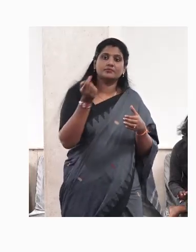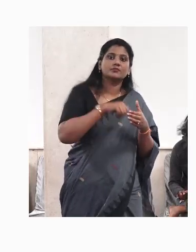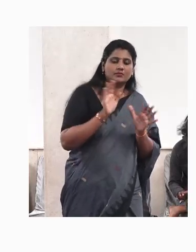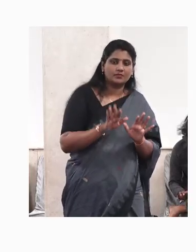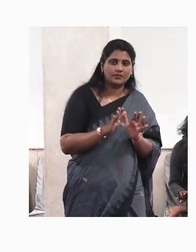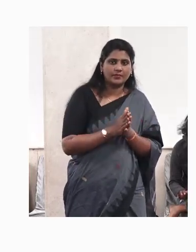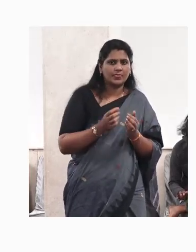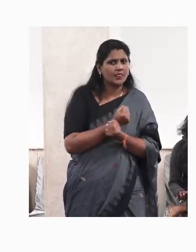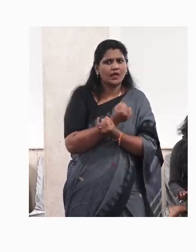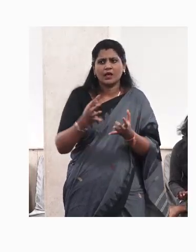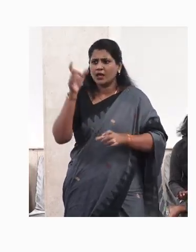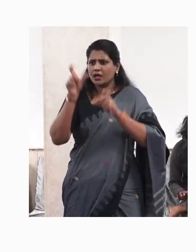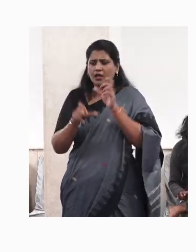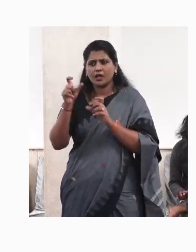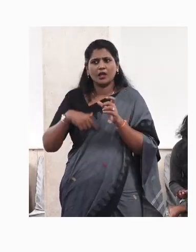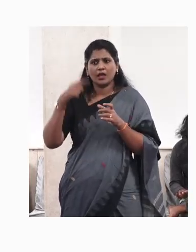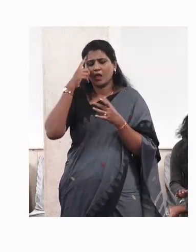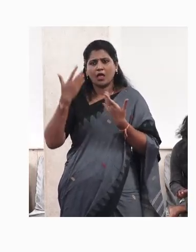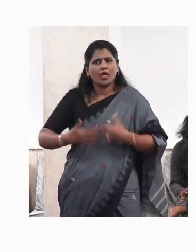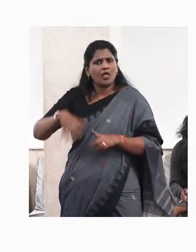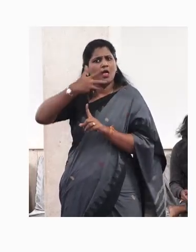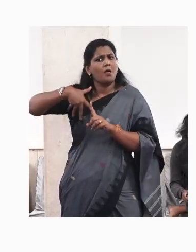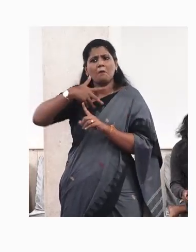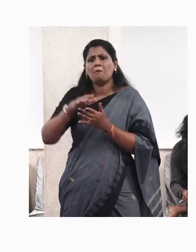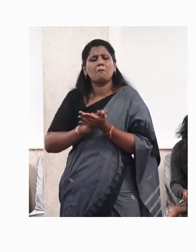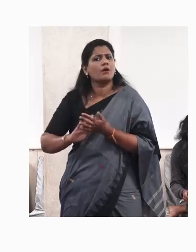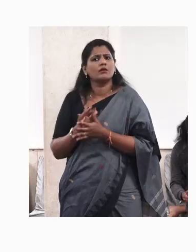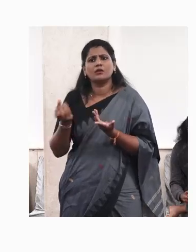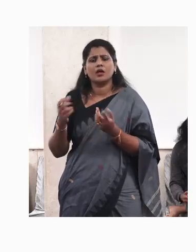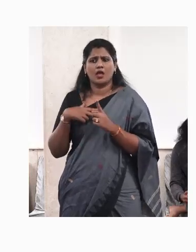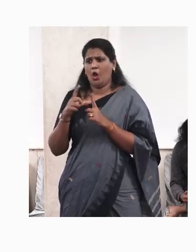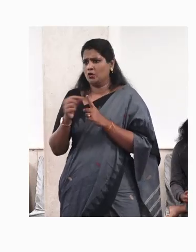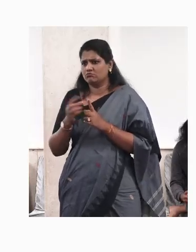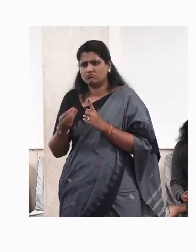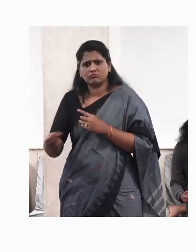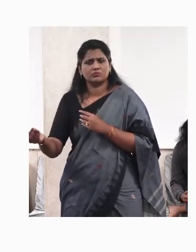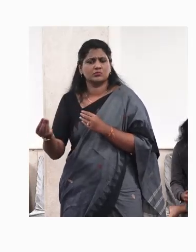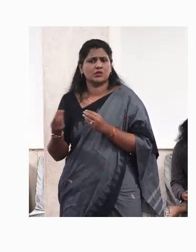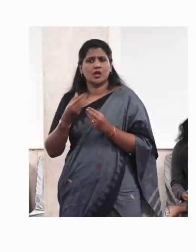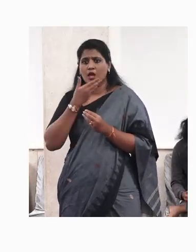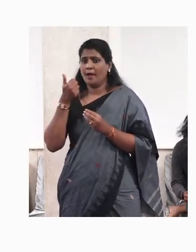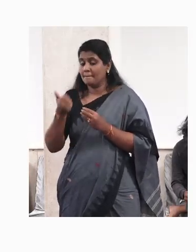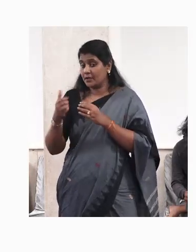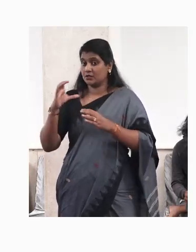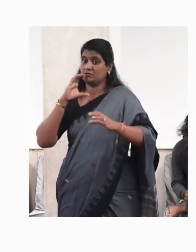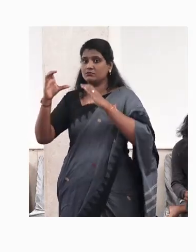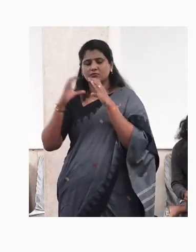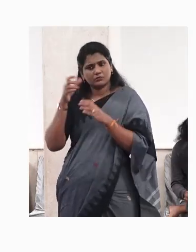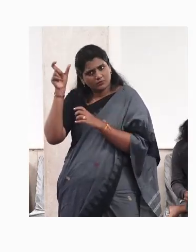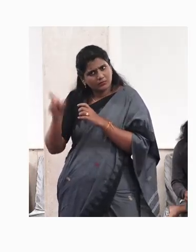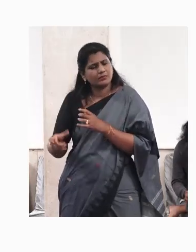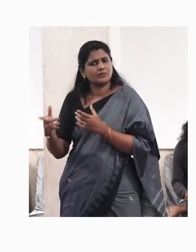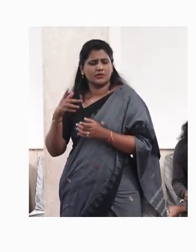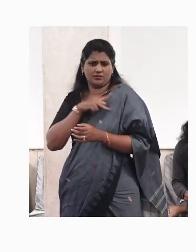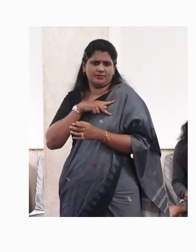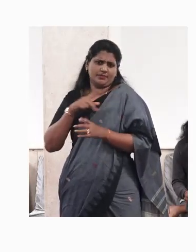many of the participants were not from a mental health background at all, and they were just doing it because they wanted to be better communicators, I guess, in their personal